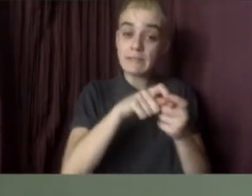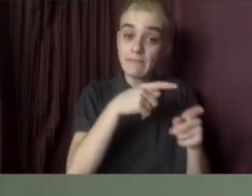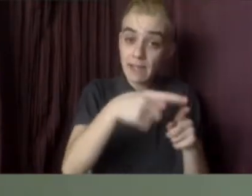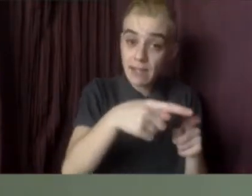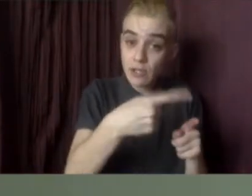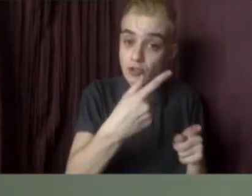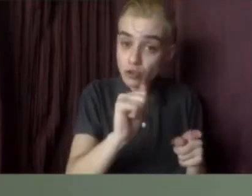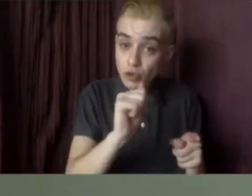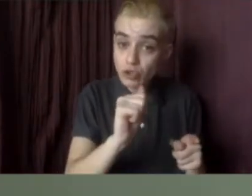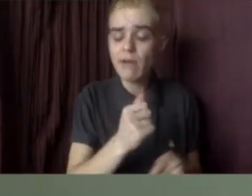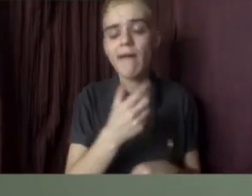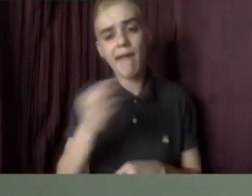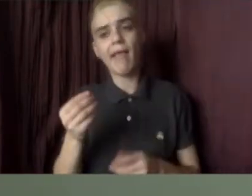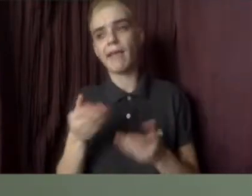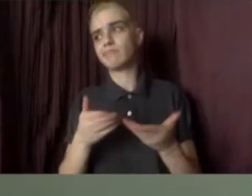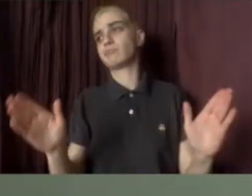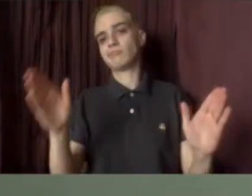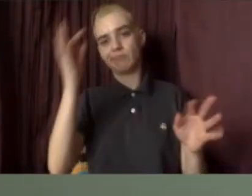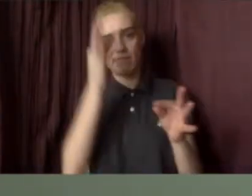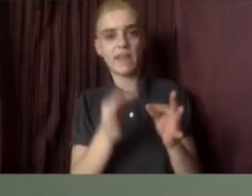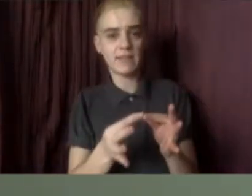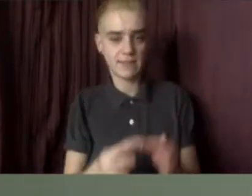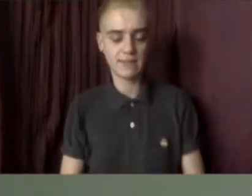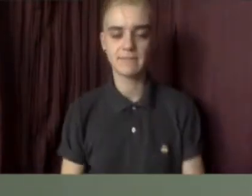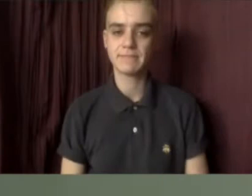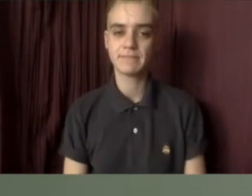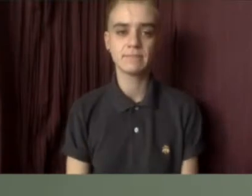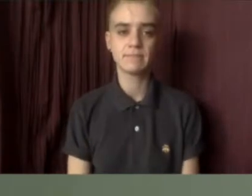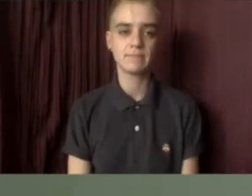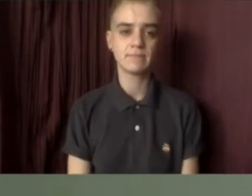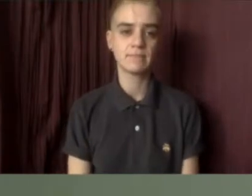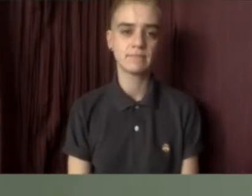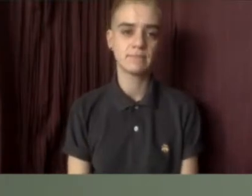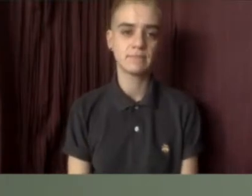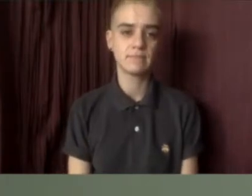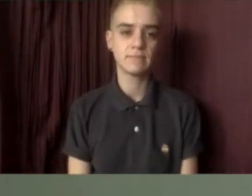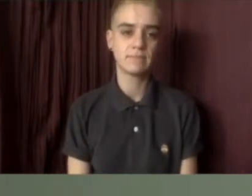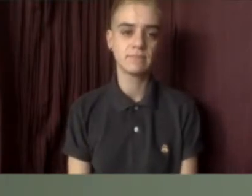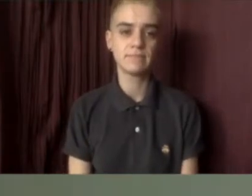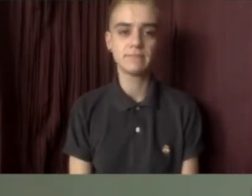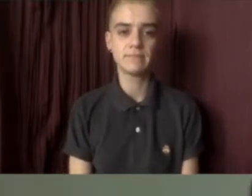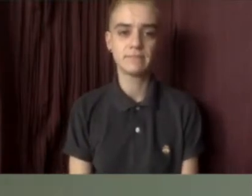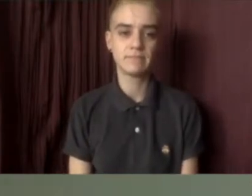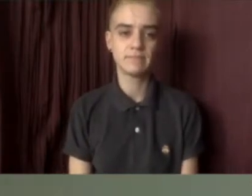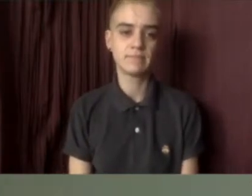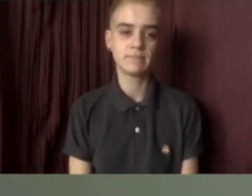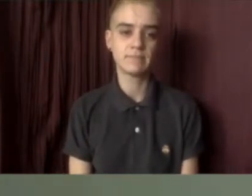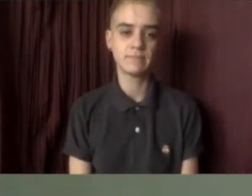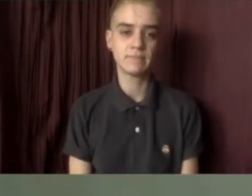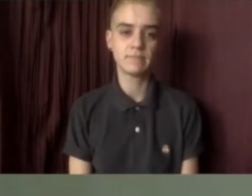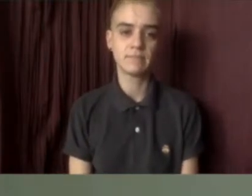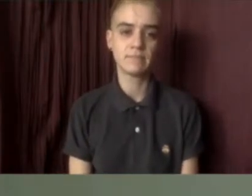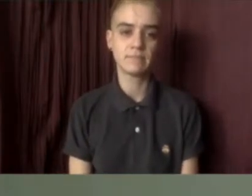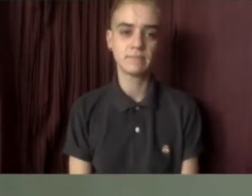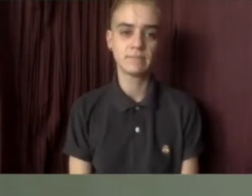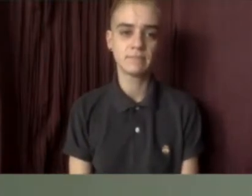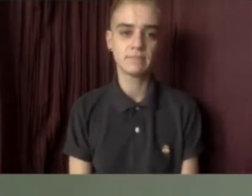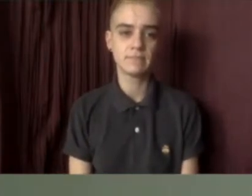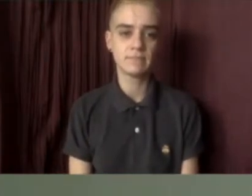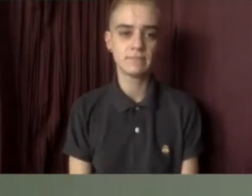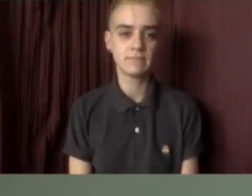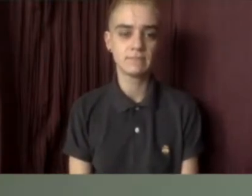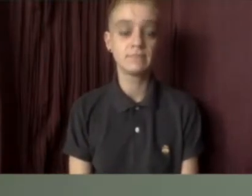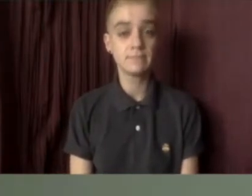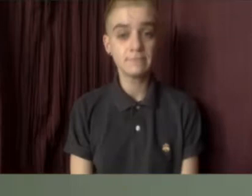fairfight.com, which is Stacey Abrams. At this point, I feel like everybody in the world knows her name. But if you don't, she was an African-American woman who